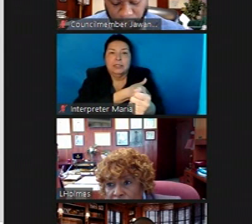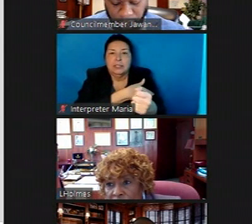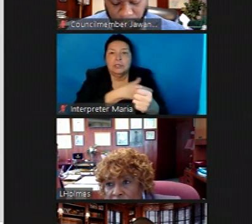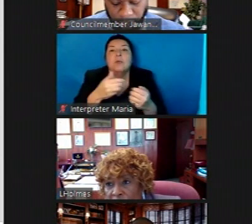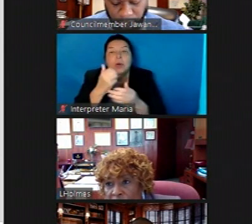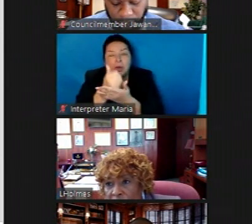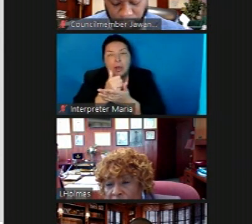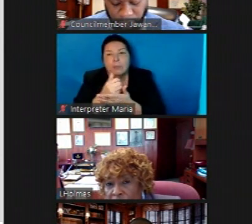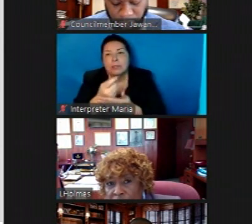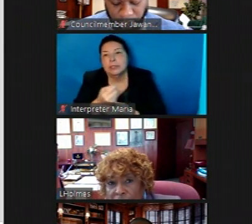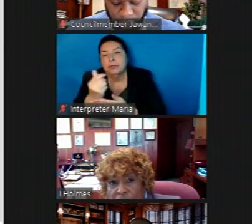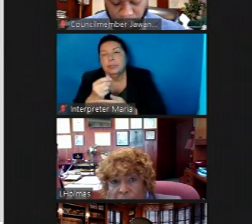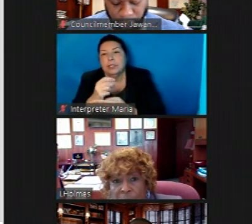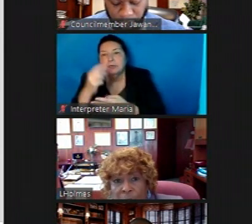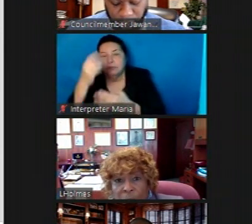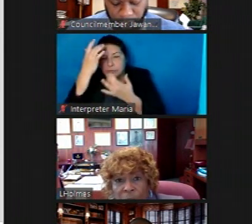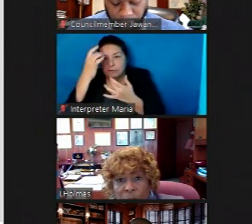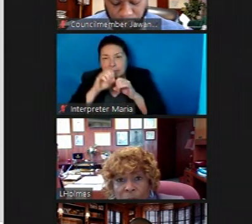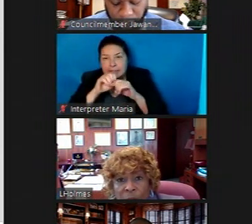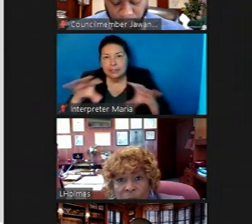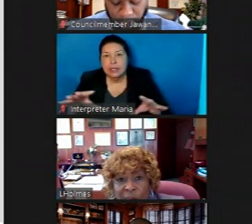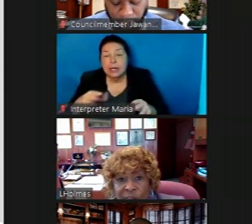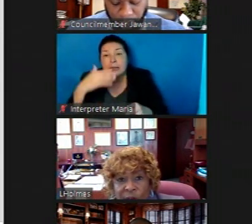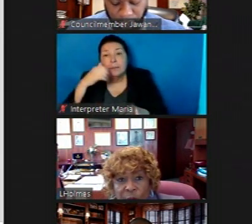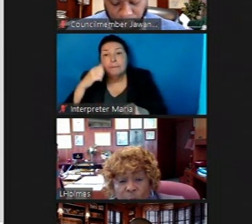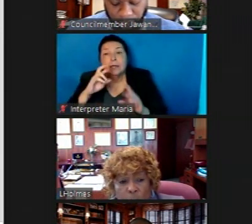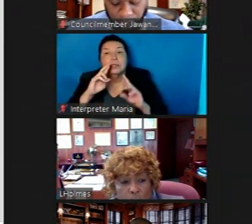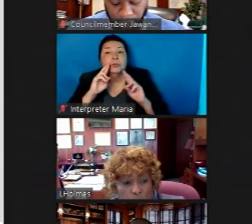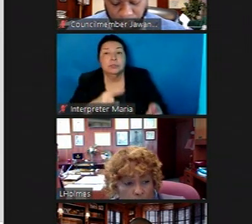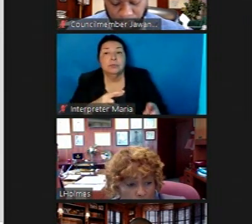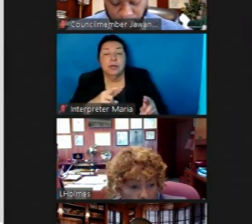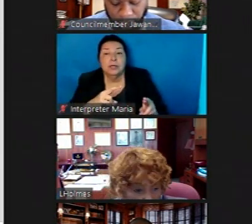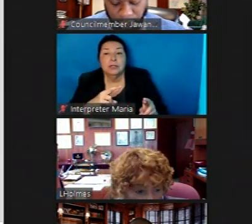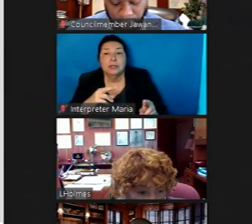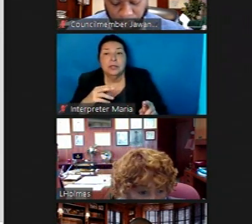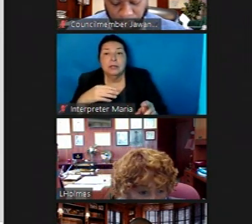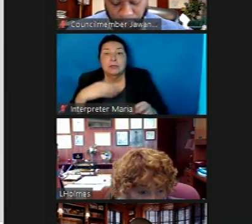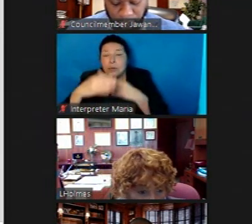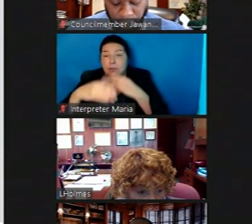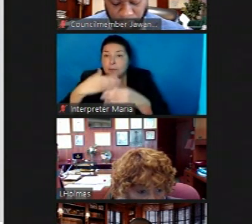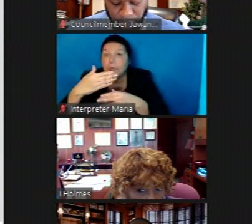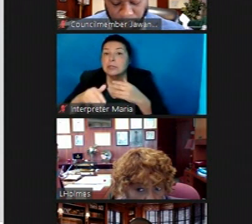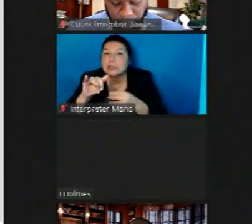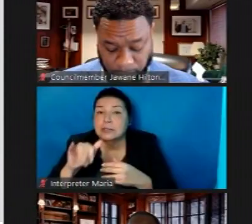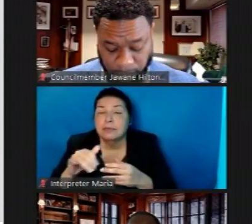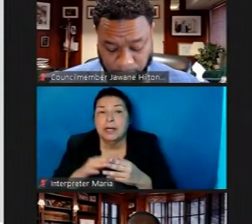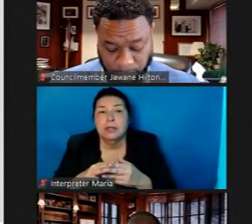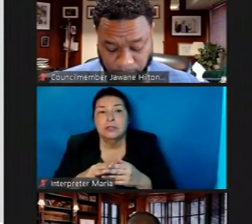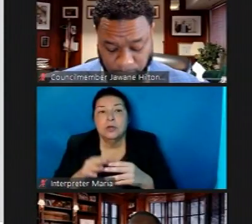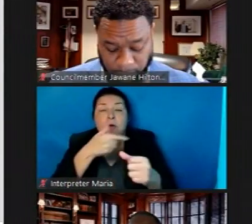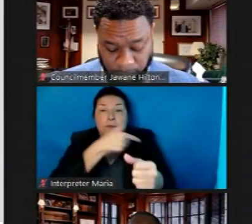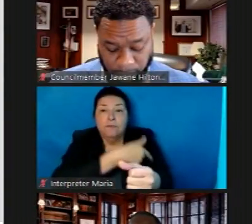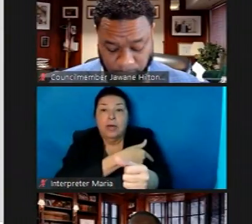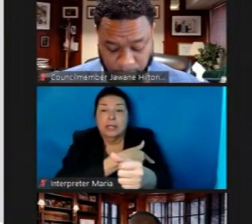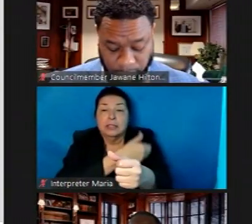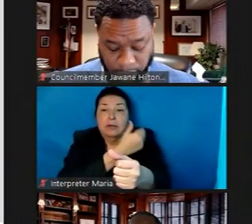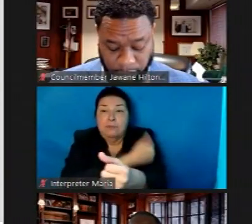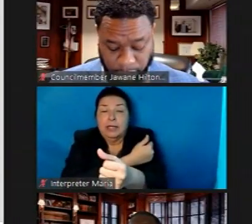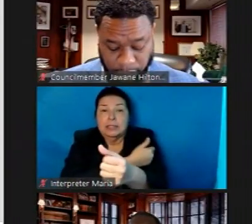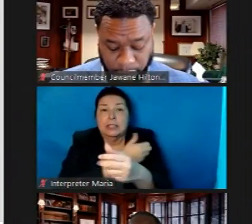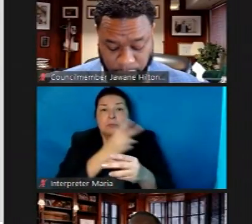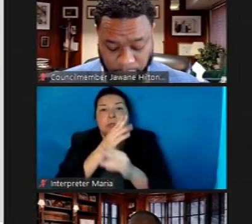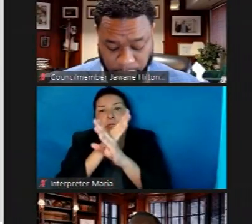pandemic and how it's the best response we have to a process like this. So vaccines protect the individual